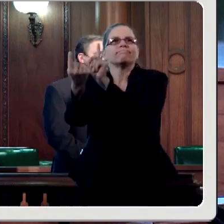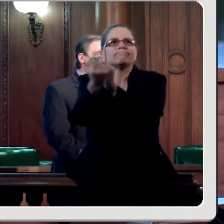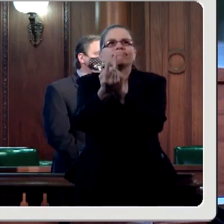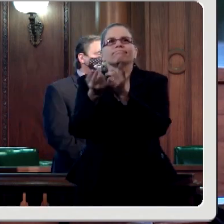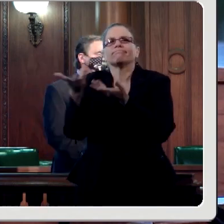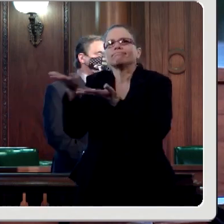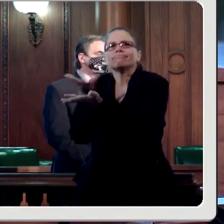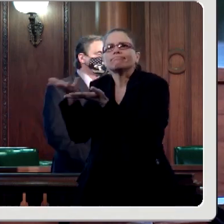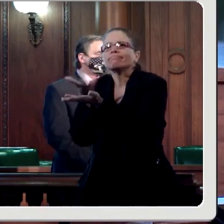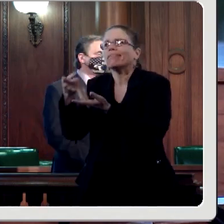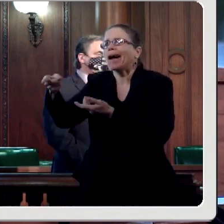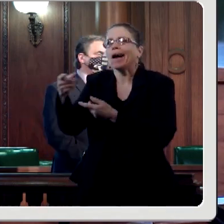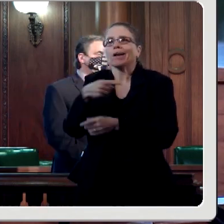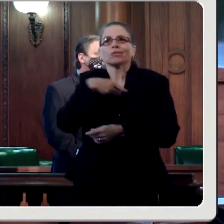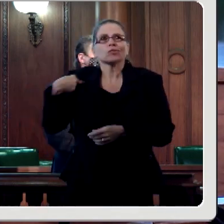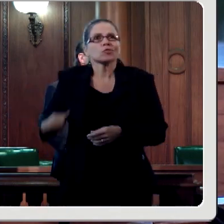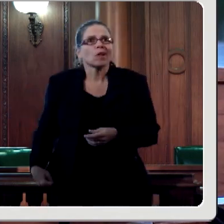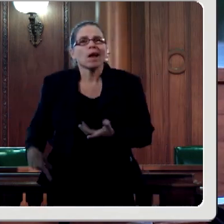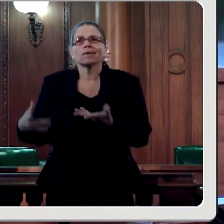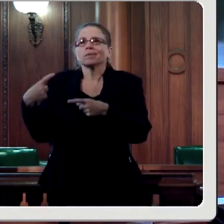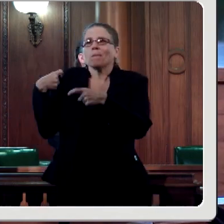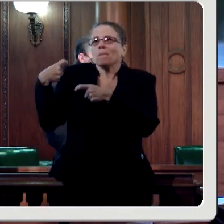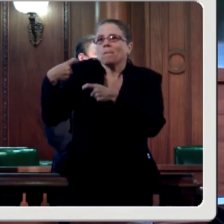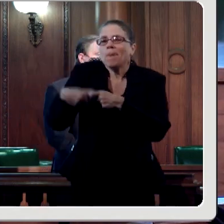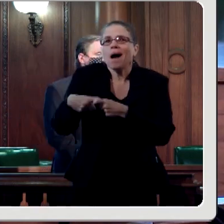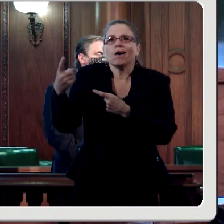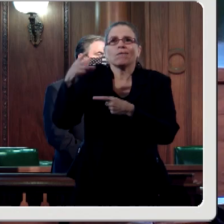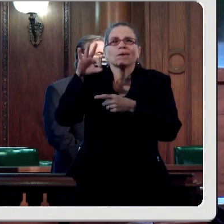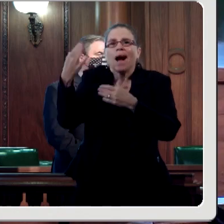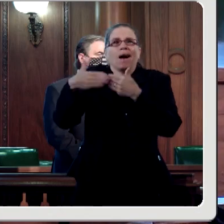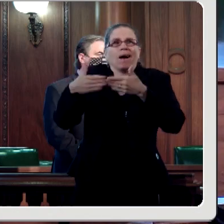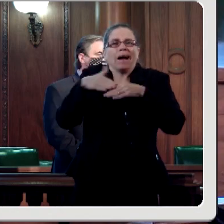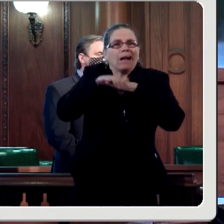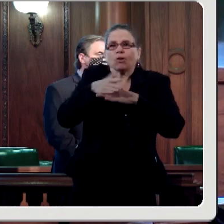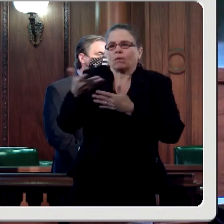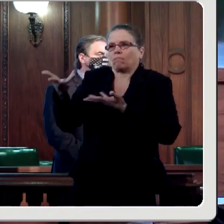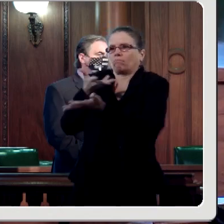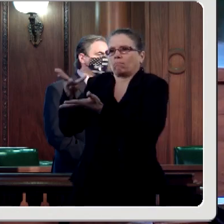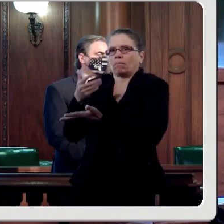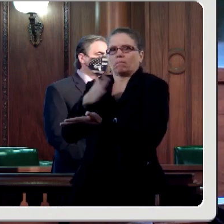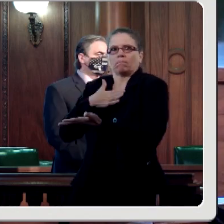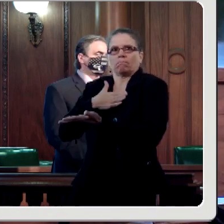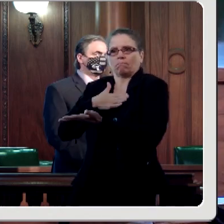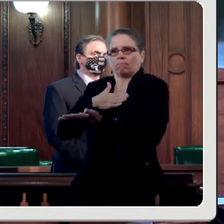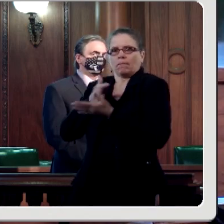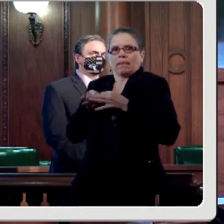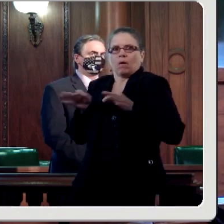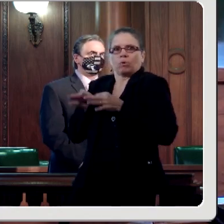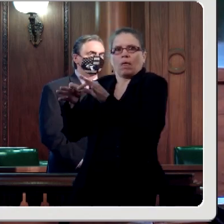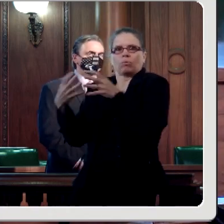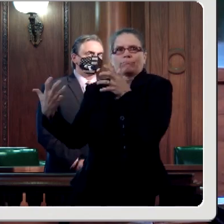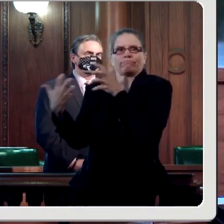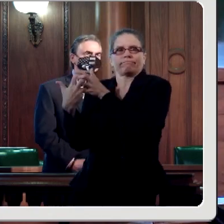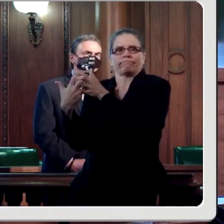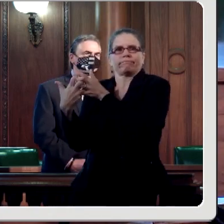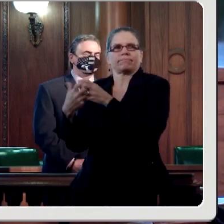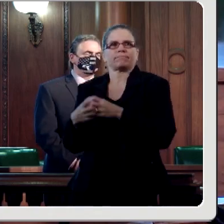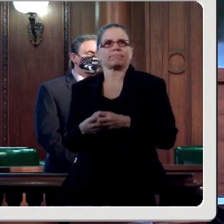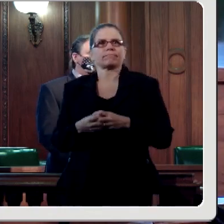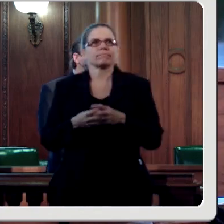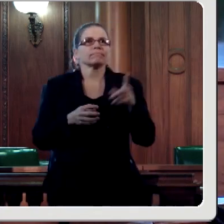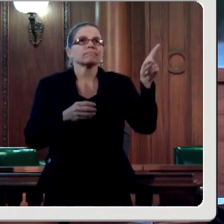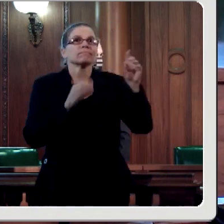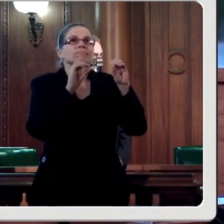organizations. However, I have asked them to send us the name of those organizations so that we, as a city, can